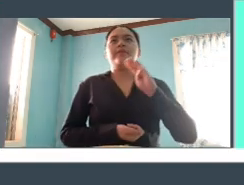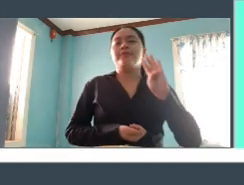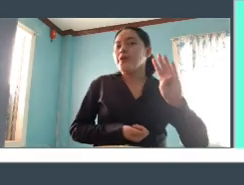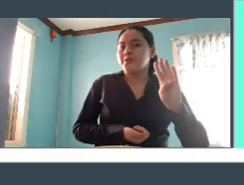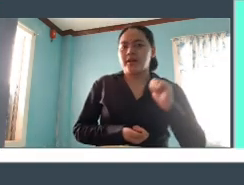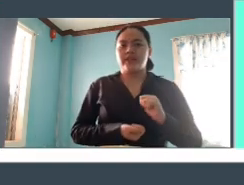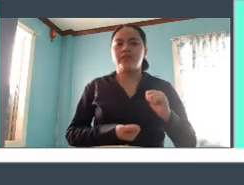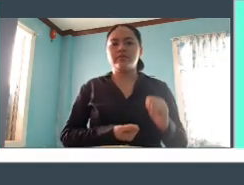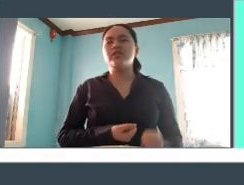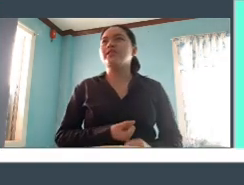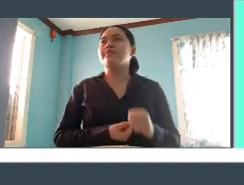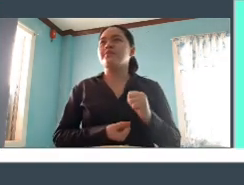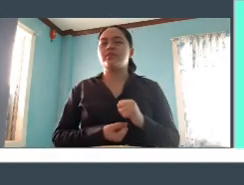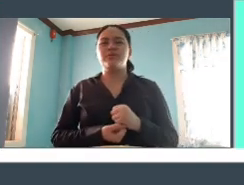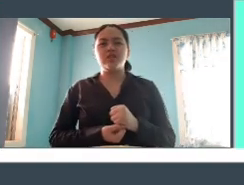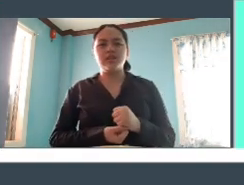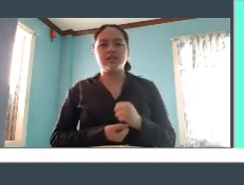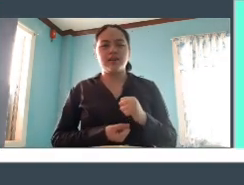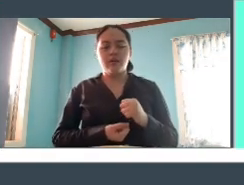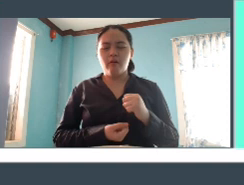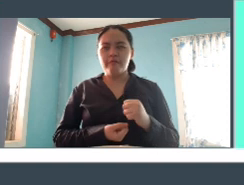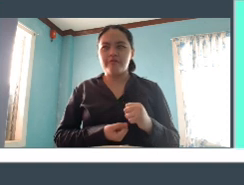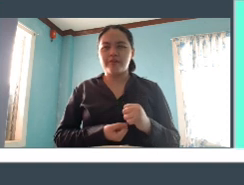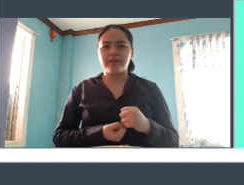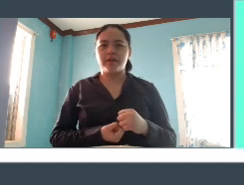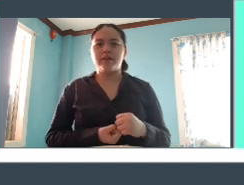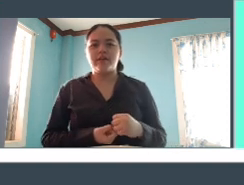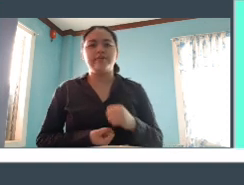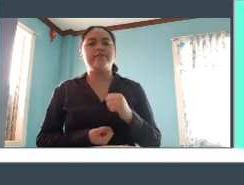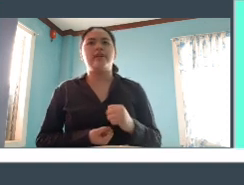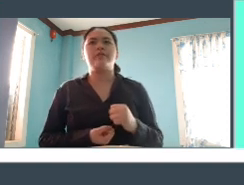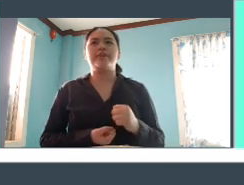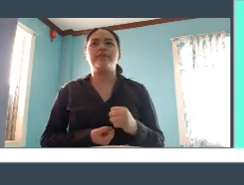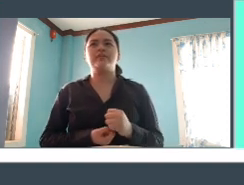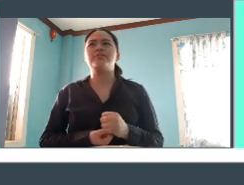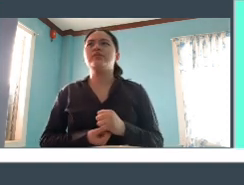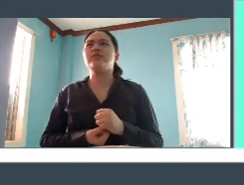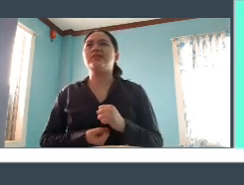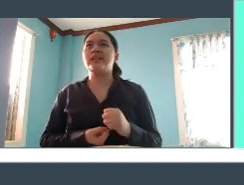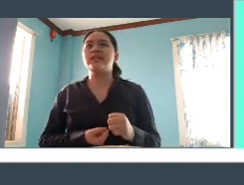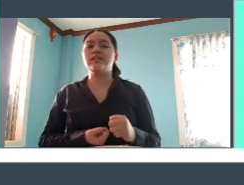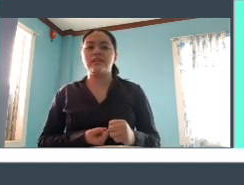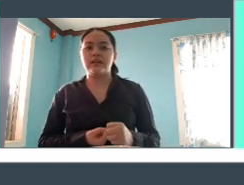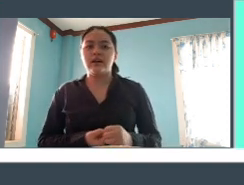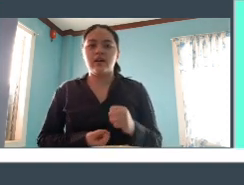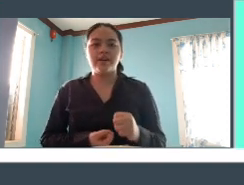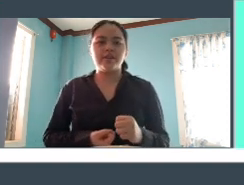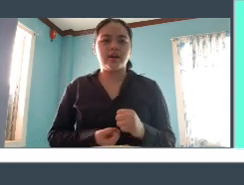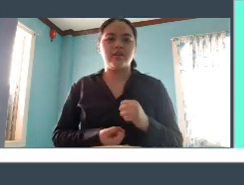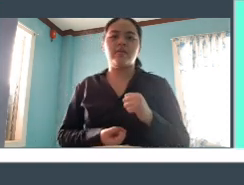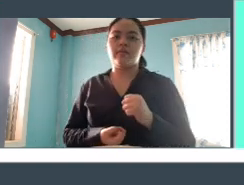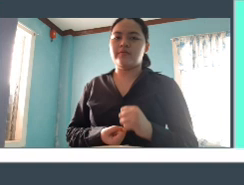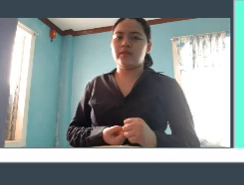To the fourth one, which is the fruits, which is the ovary of the flower, whose seeds